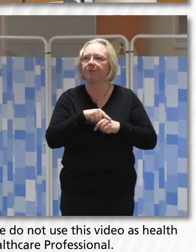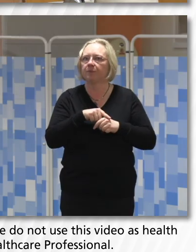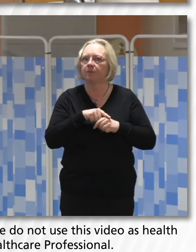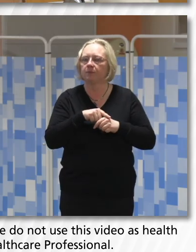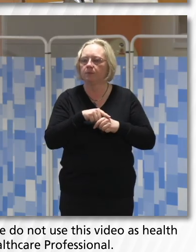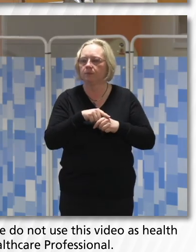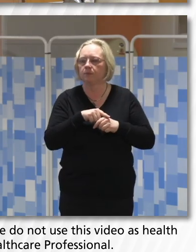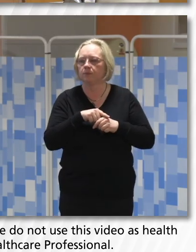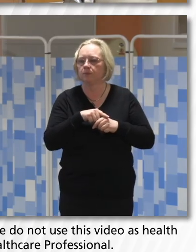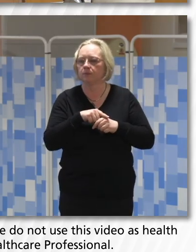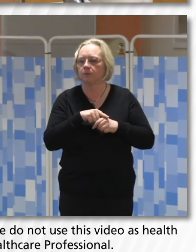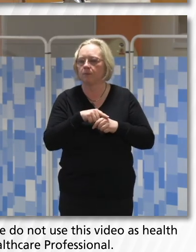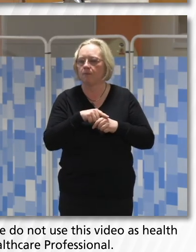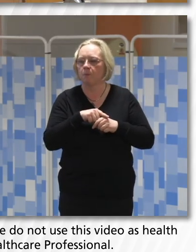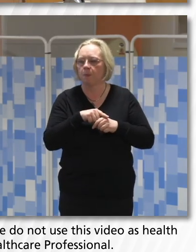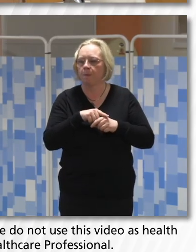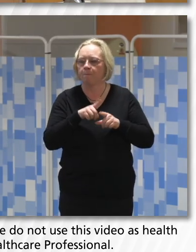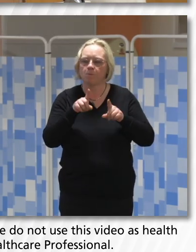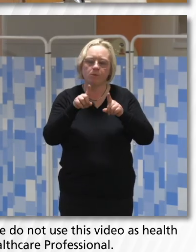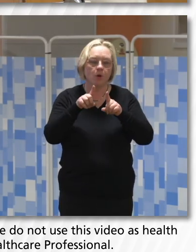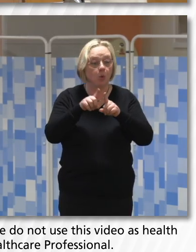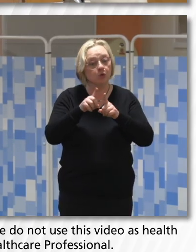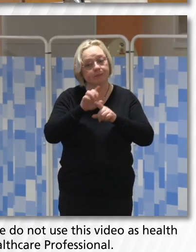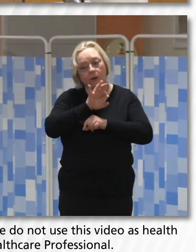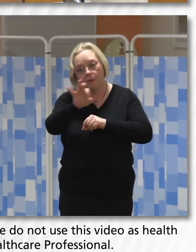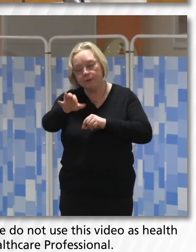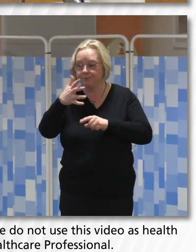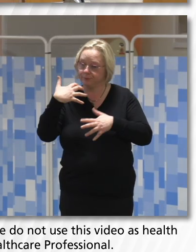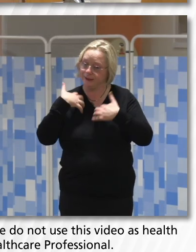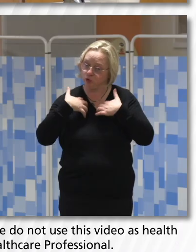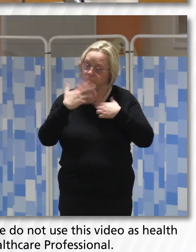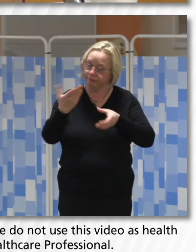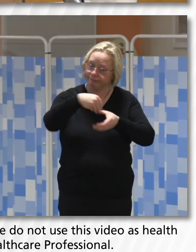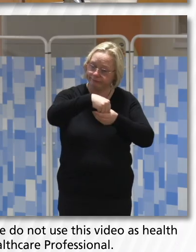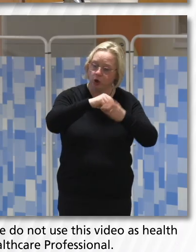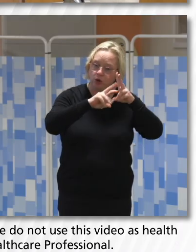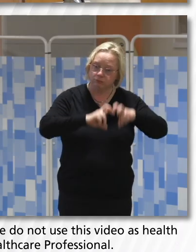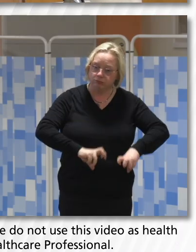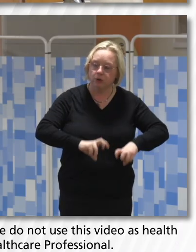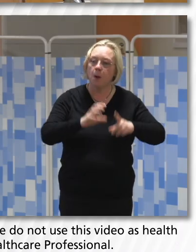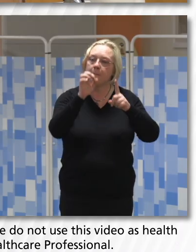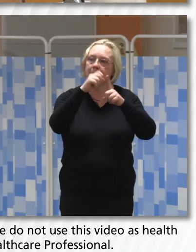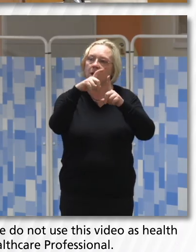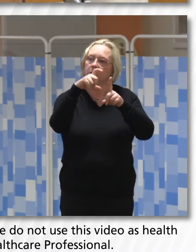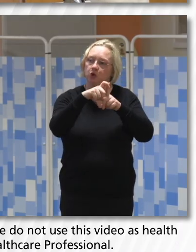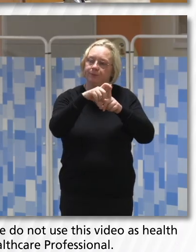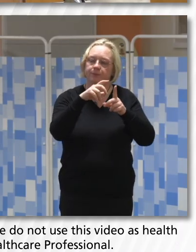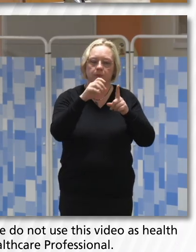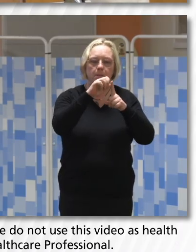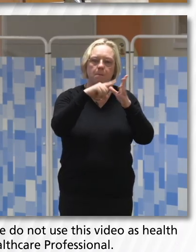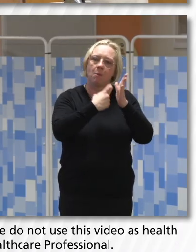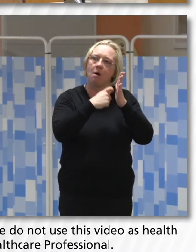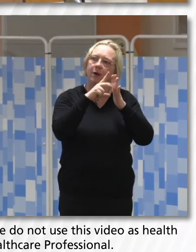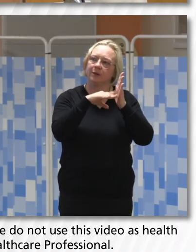they're interested in any research programs. We signpost them to Parkinson's UK, and if they are, we can put them on